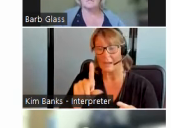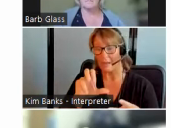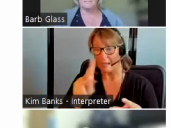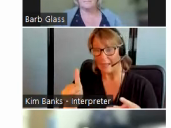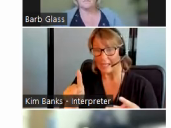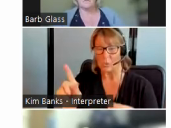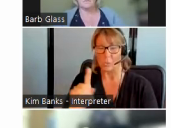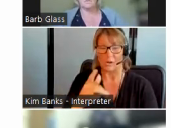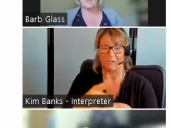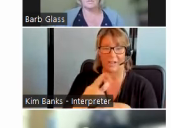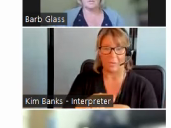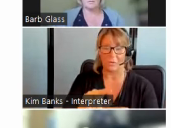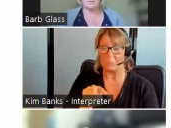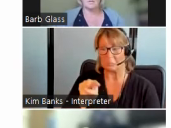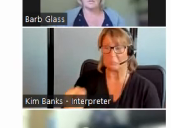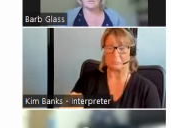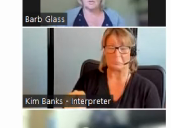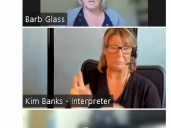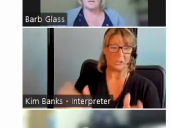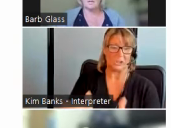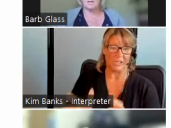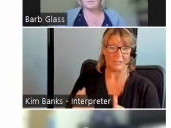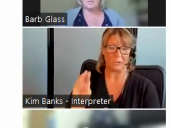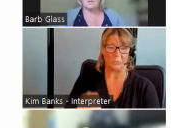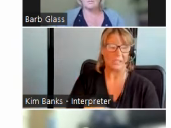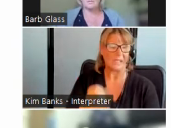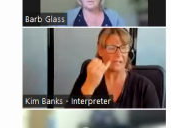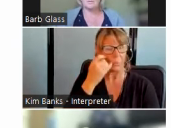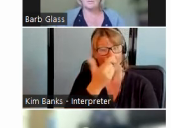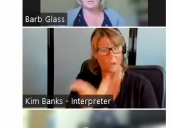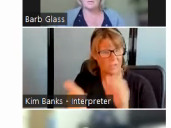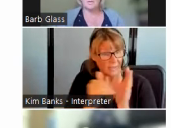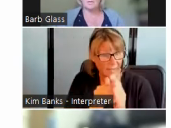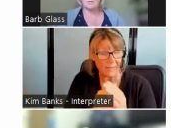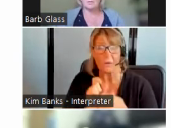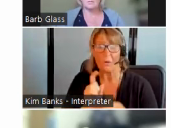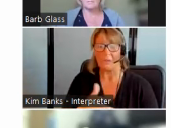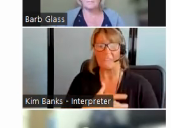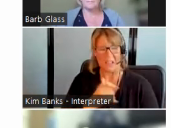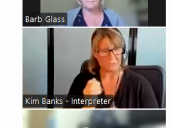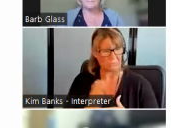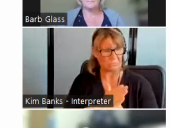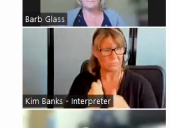week, if you're interested in either looking at it again or sharing it with someone else in your organization.